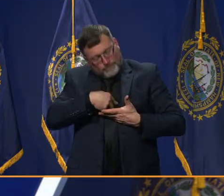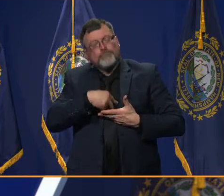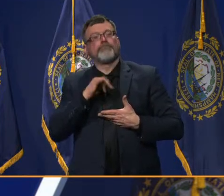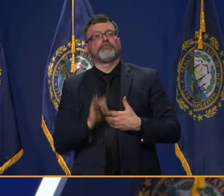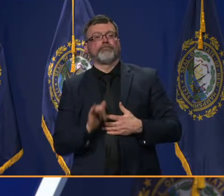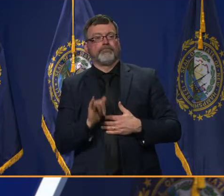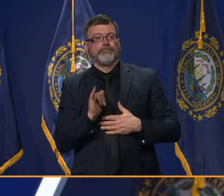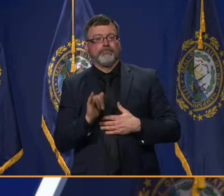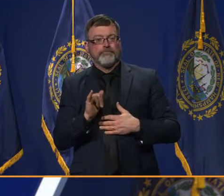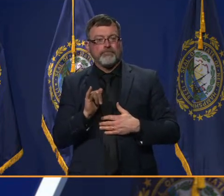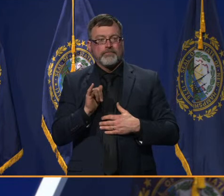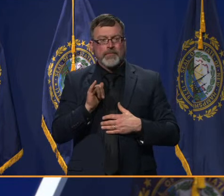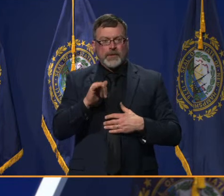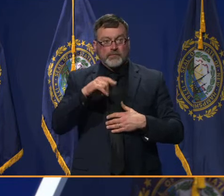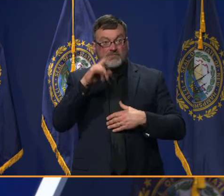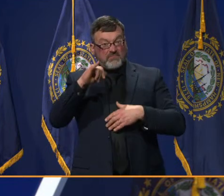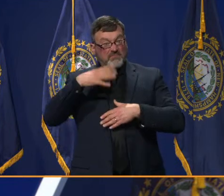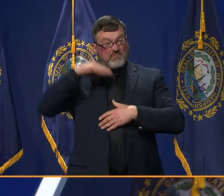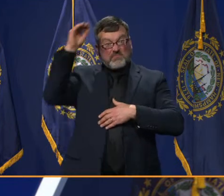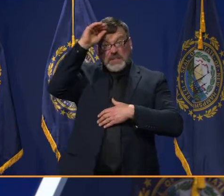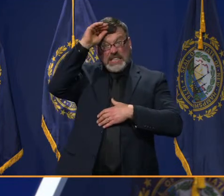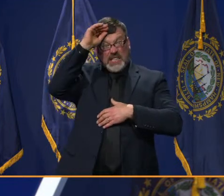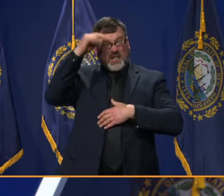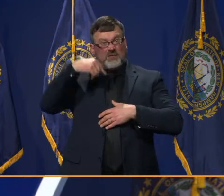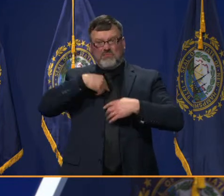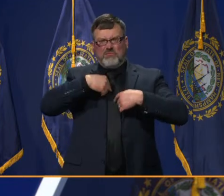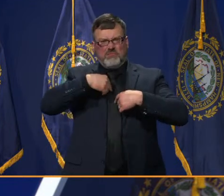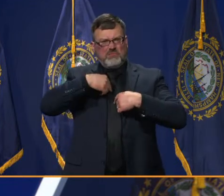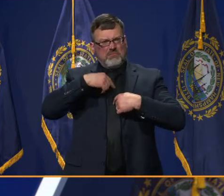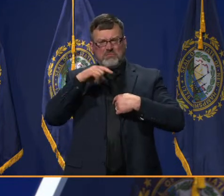life is the one who's staring us back in that mirror.